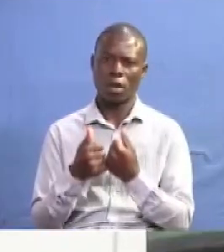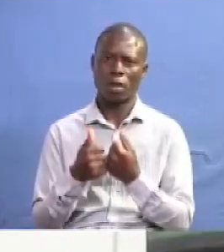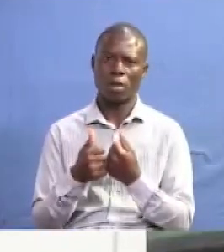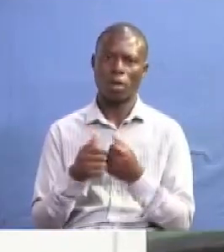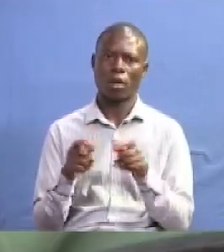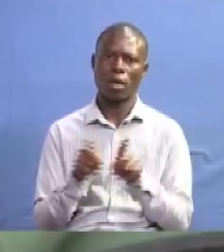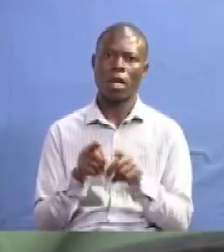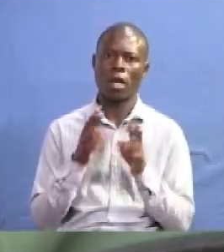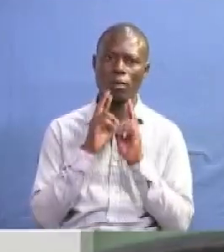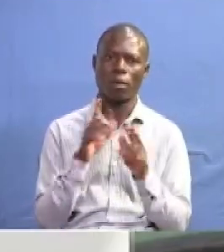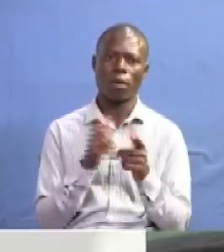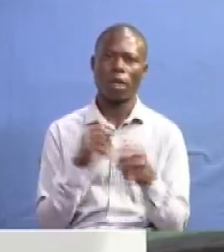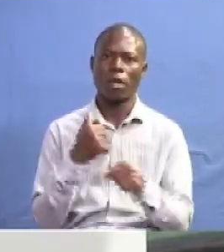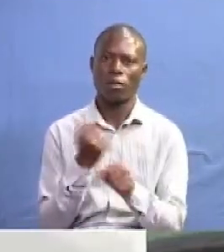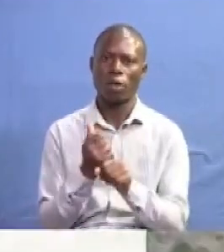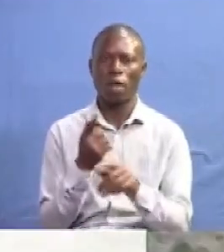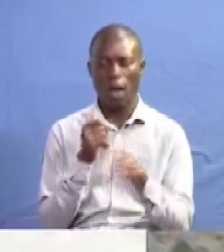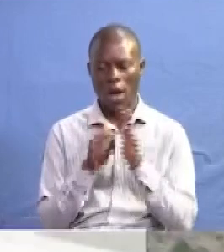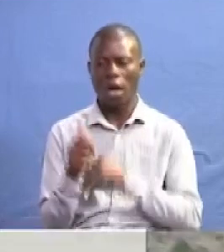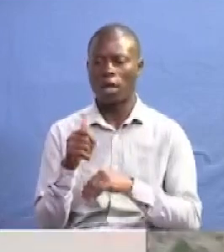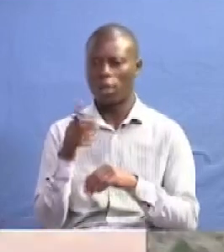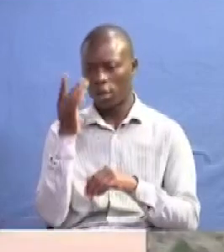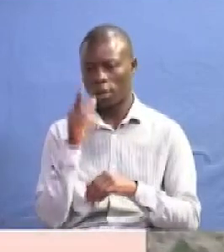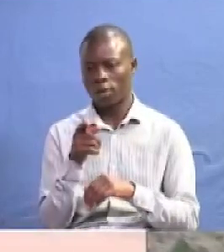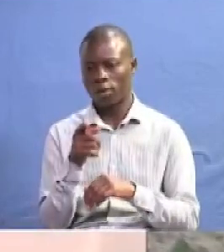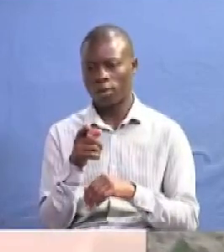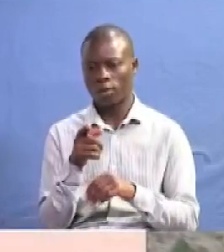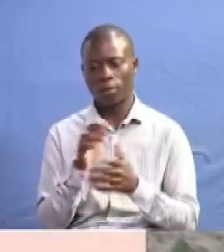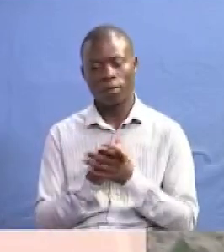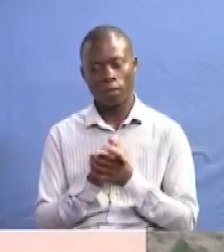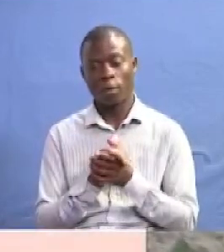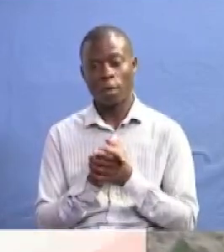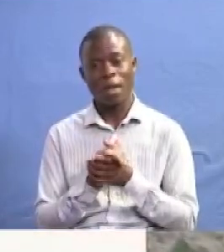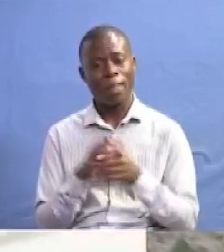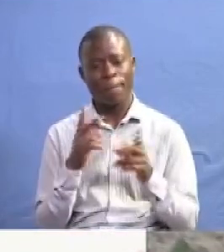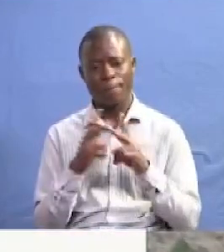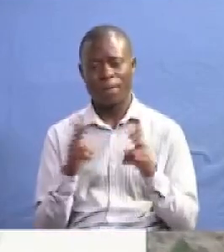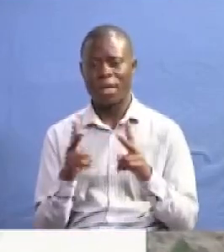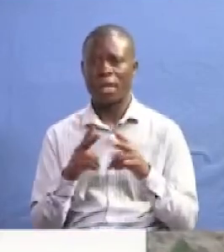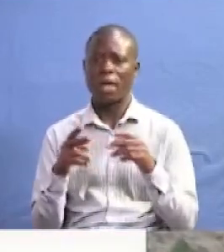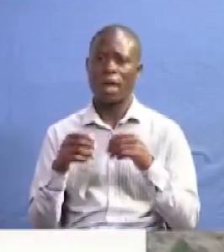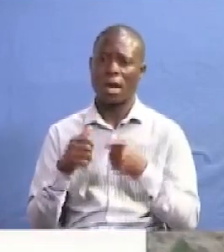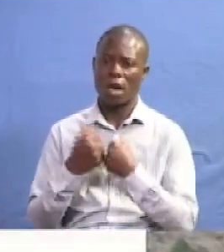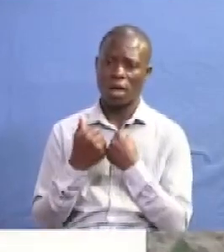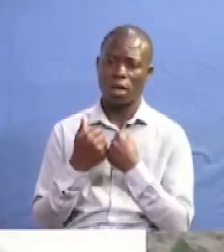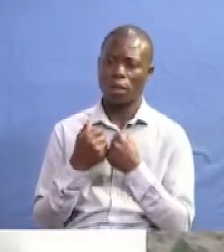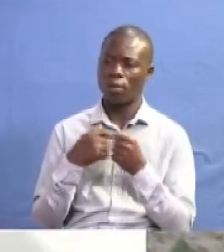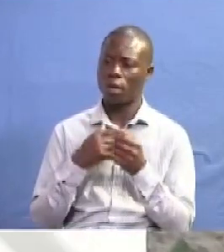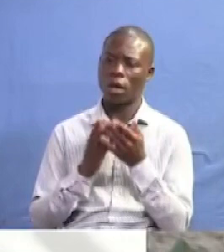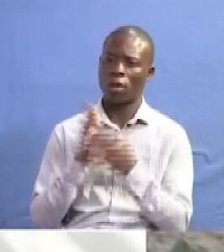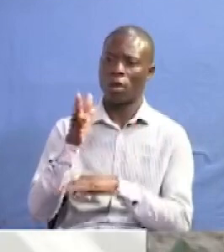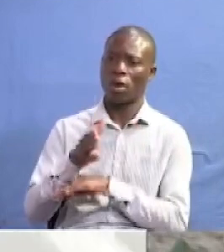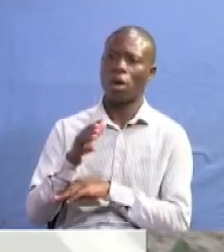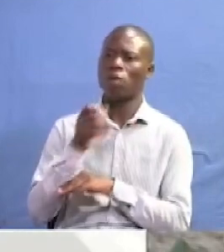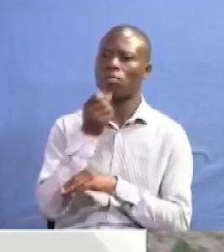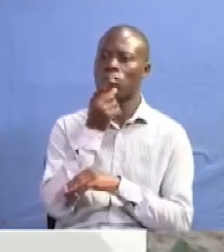medical report that she had endometriosis. Funny story. It was a bike accident. I was crossing my avenue